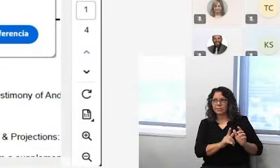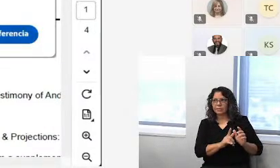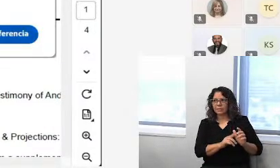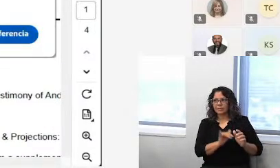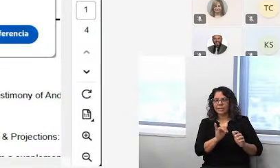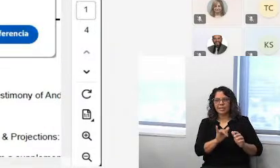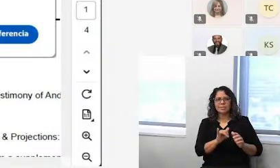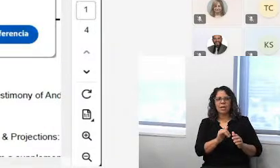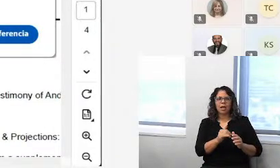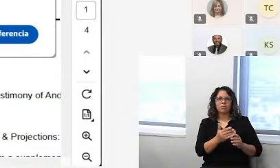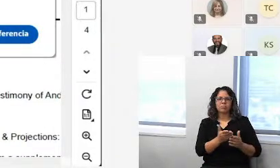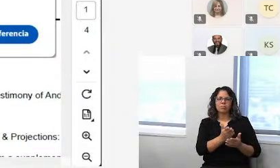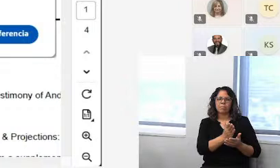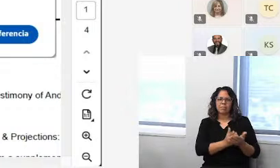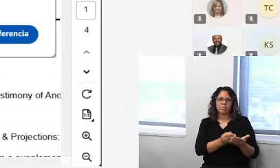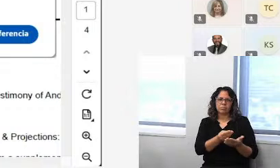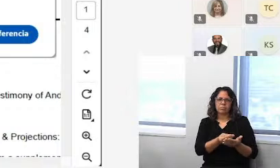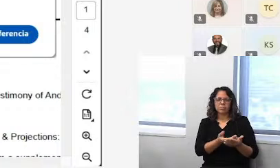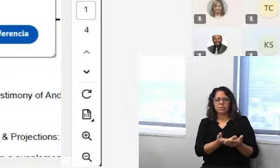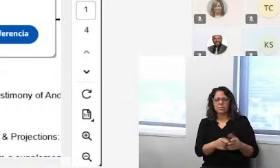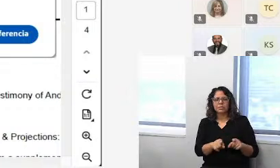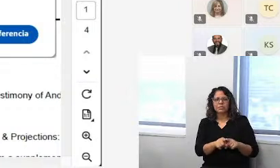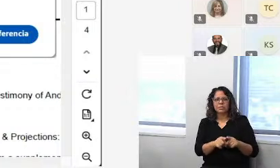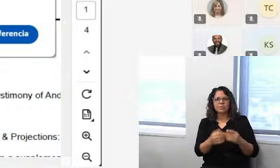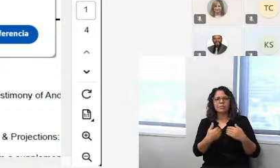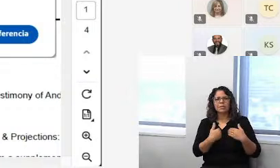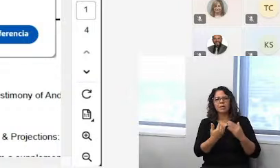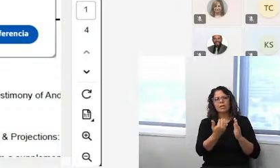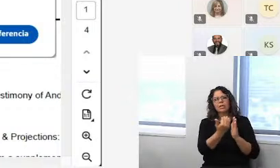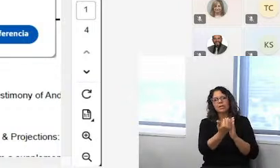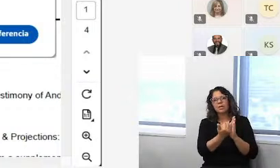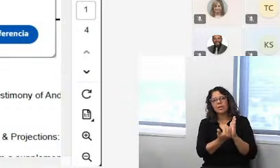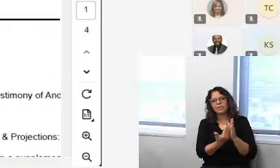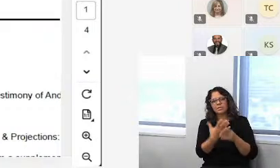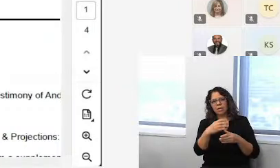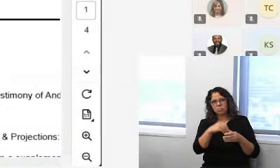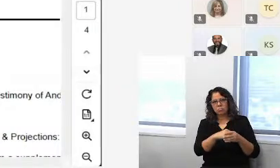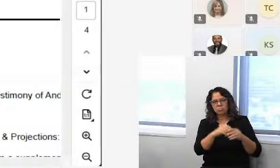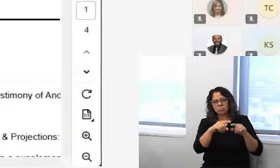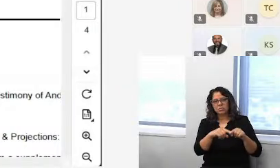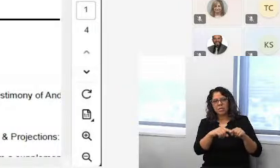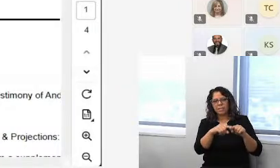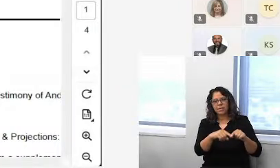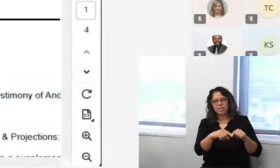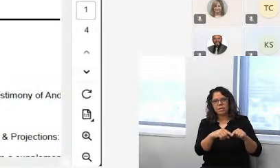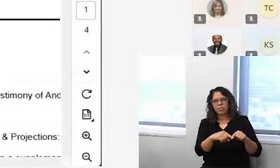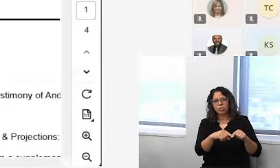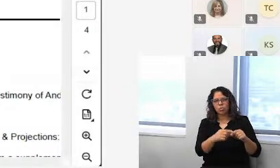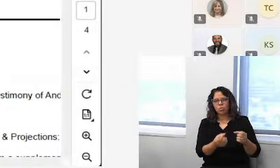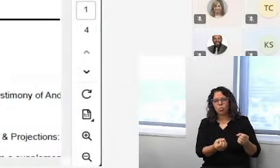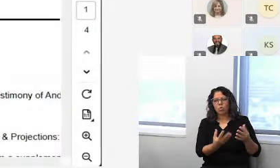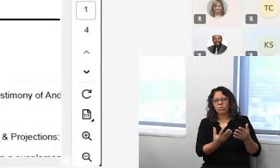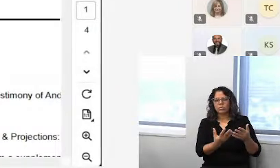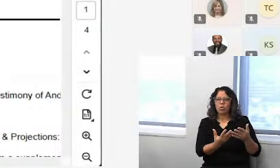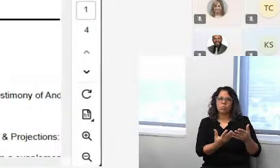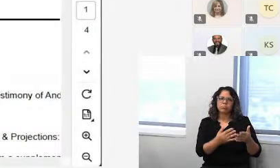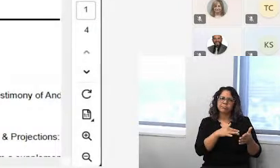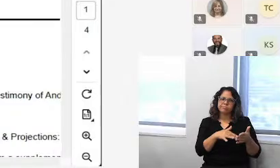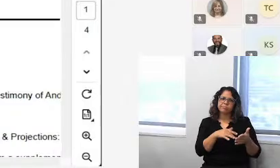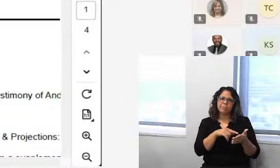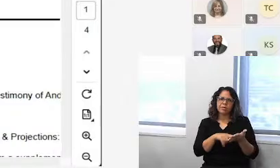estimate. It's listed what's included on it. And depending on how many studies are done, right? We calculate basically it's a projection on how many we've done. We have an idea how